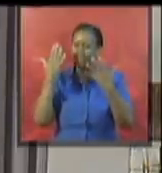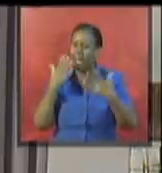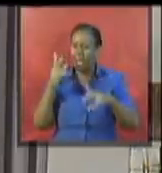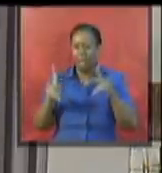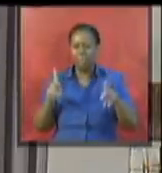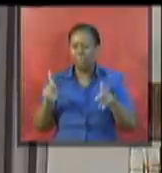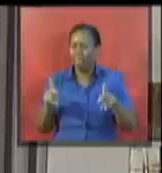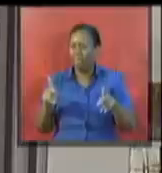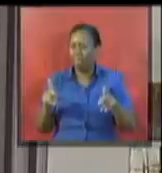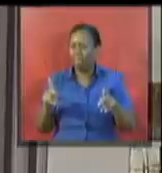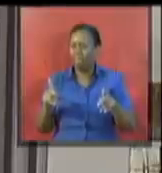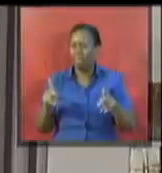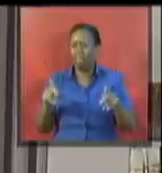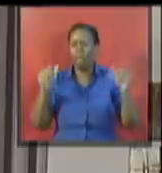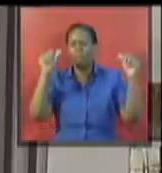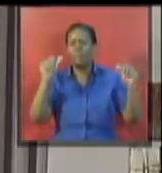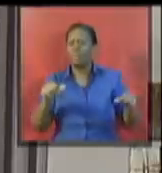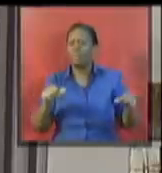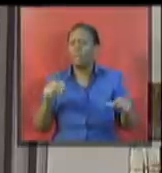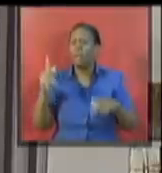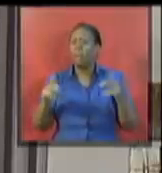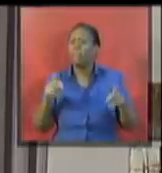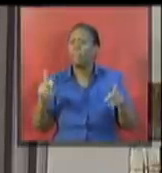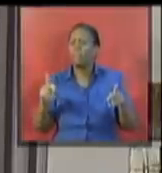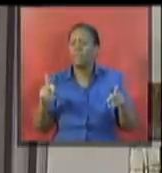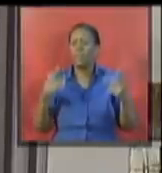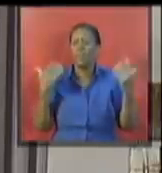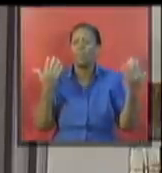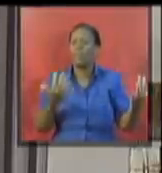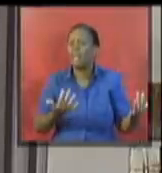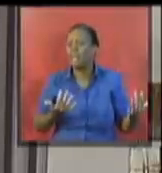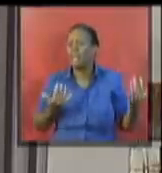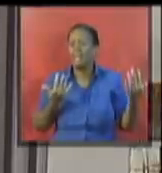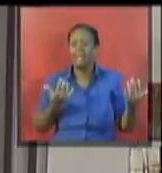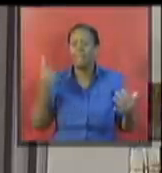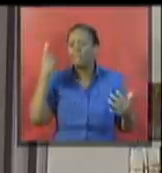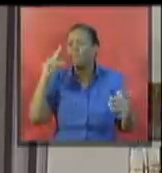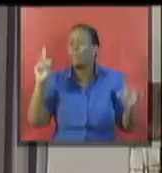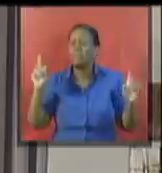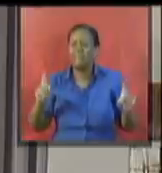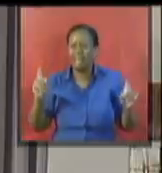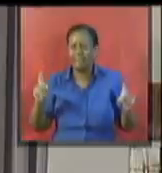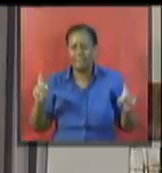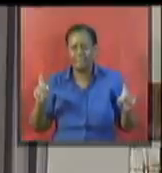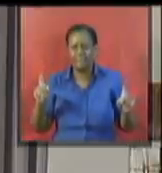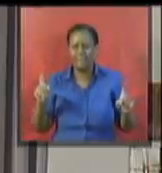COVID-19 tests. And I have 2 doctors here. The CMO made the point that doctors don't treat